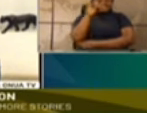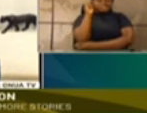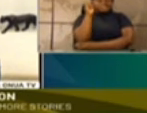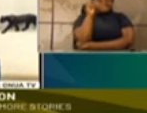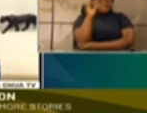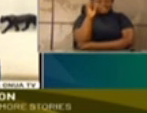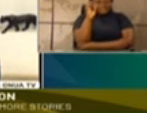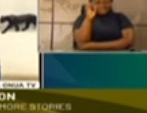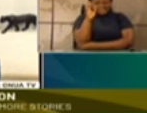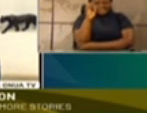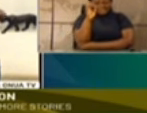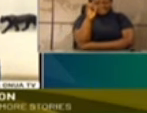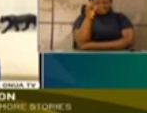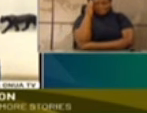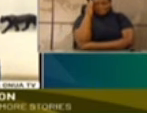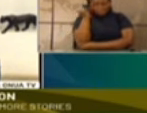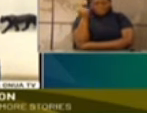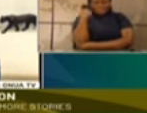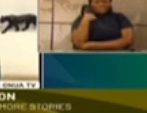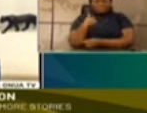It's a dangerous and numb for true coins.